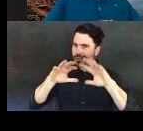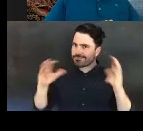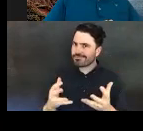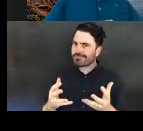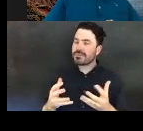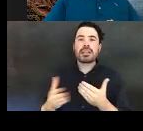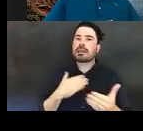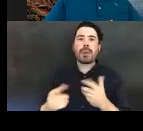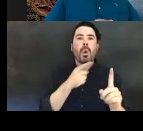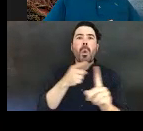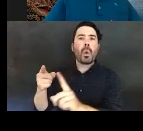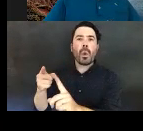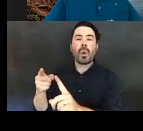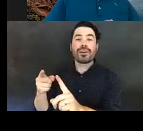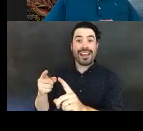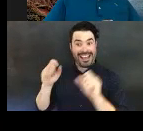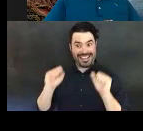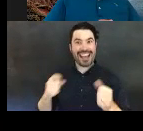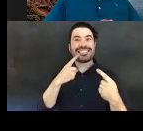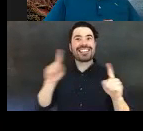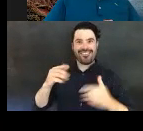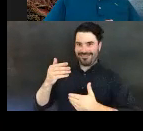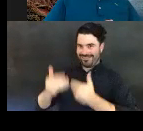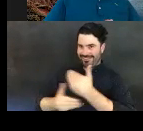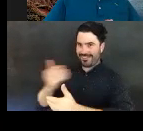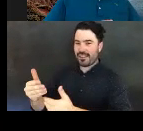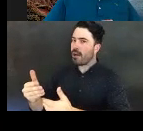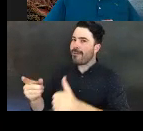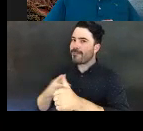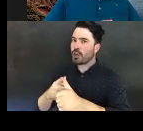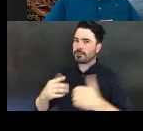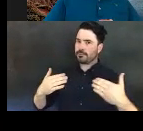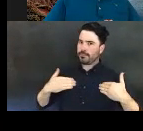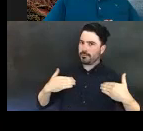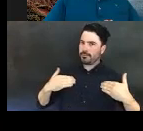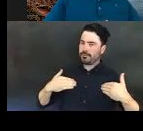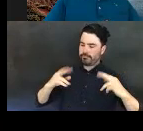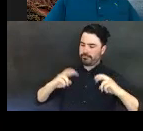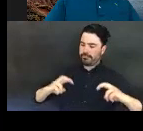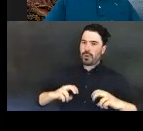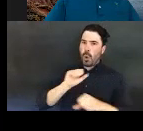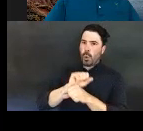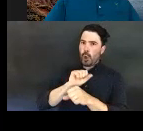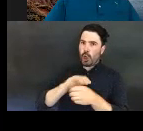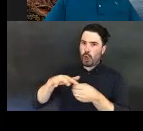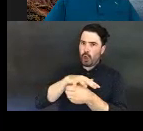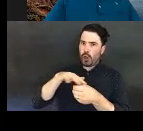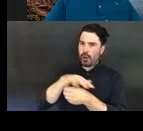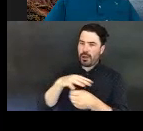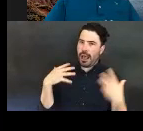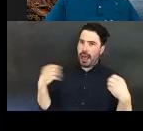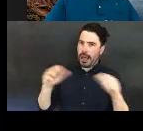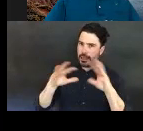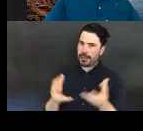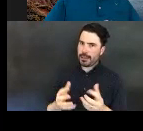that best if we are paying attention to workplace well-being. And as far